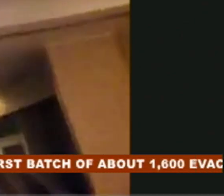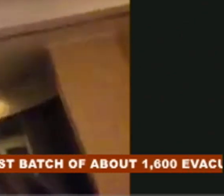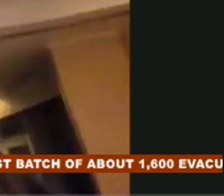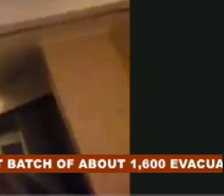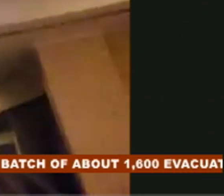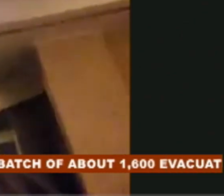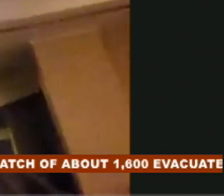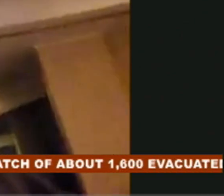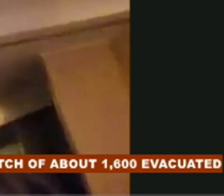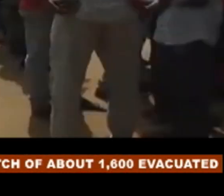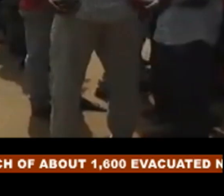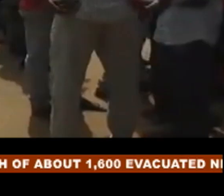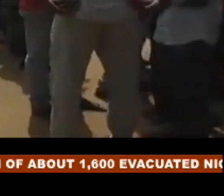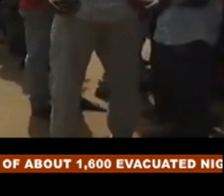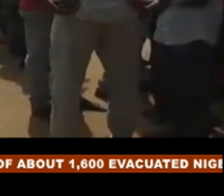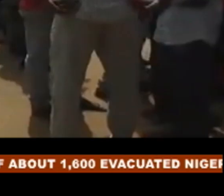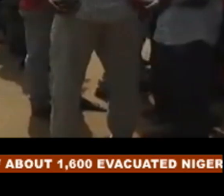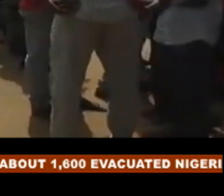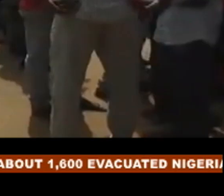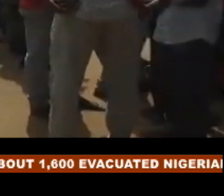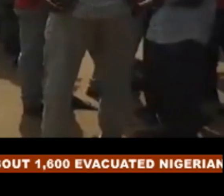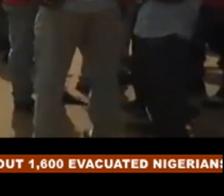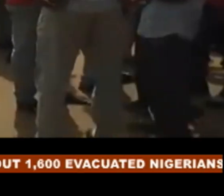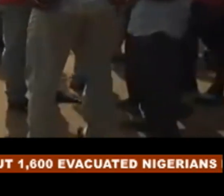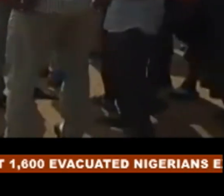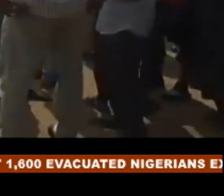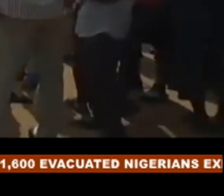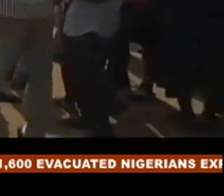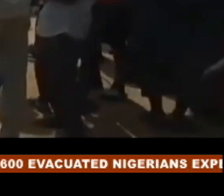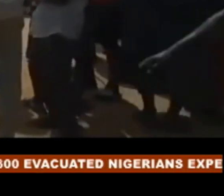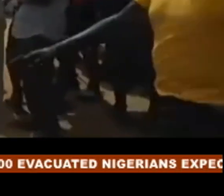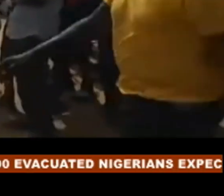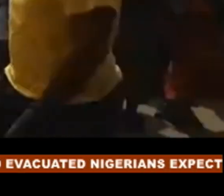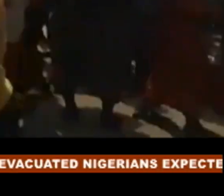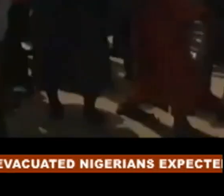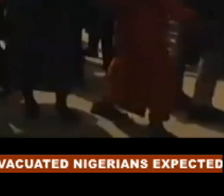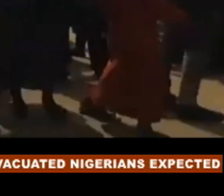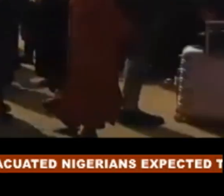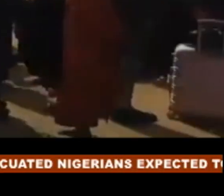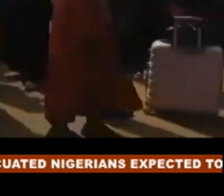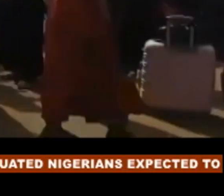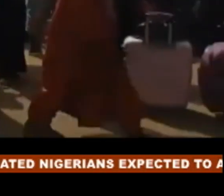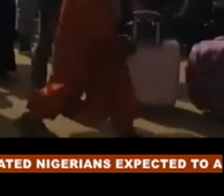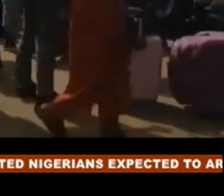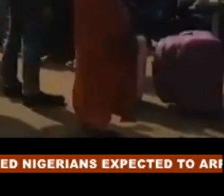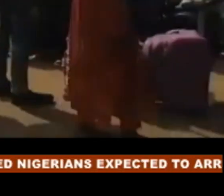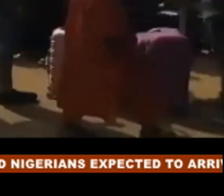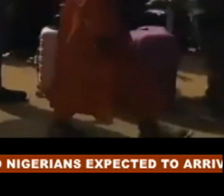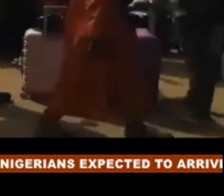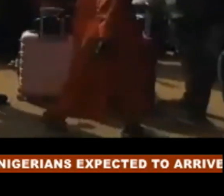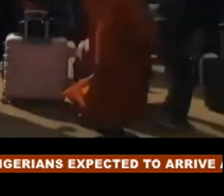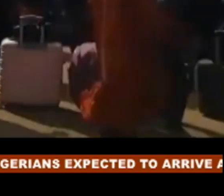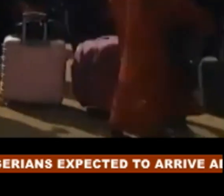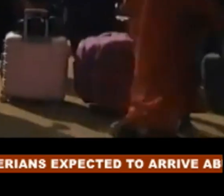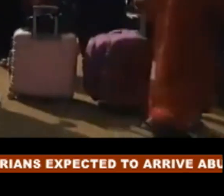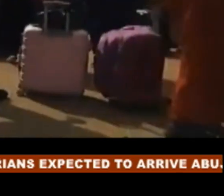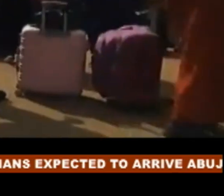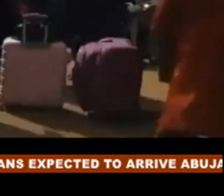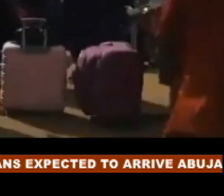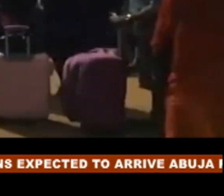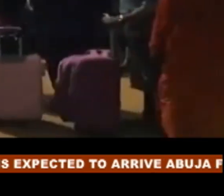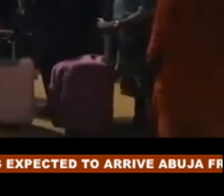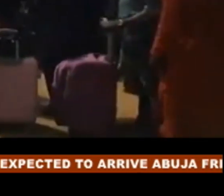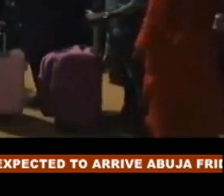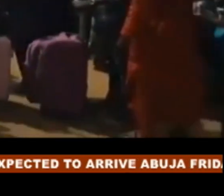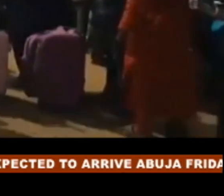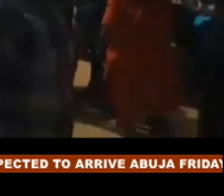have done 13 buses, and we're going to continue with 10 buses tomorrow. That's how we're